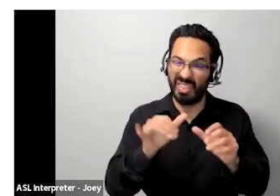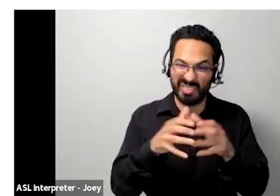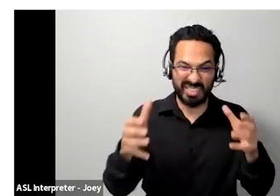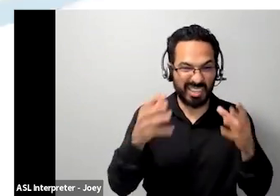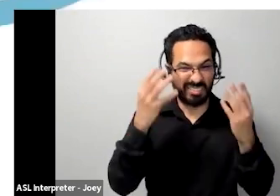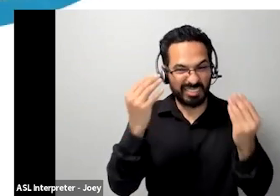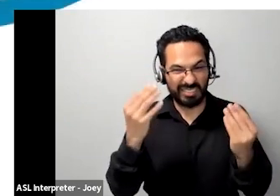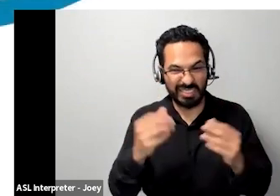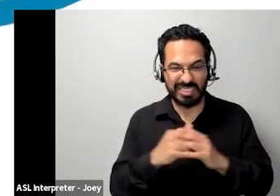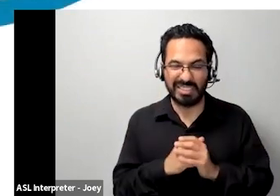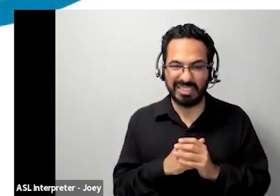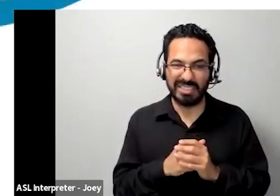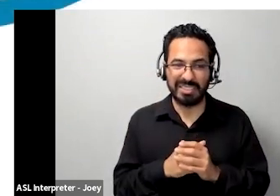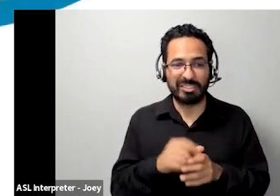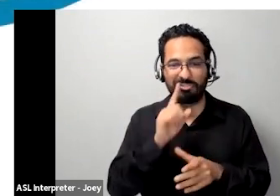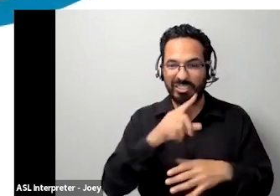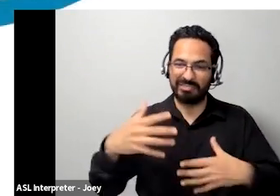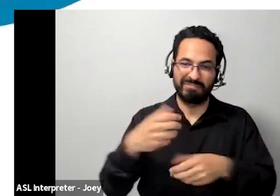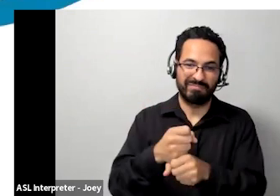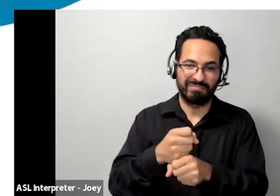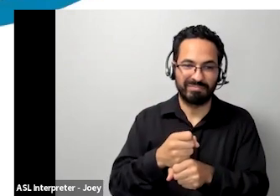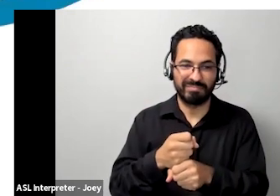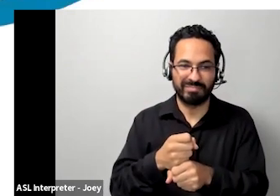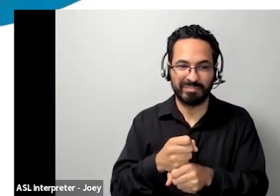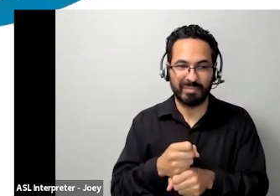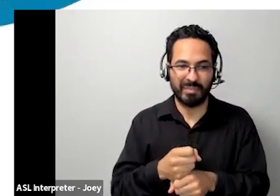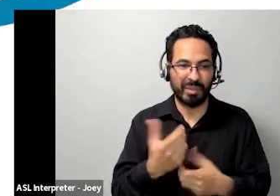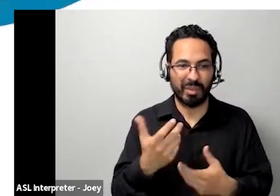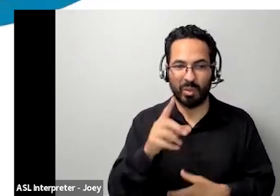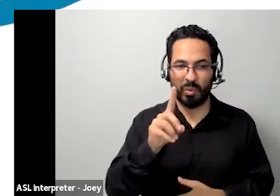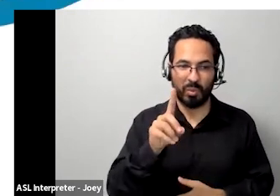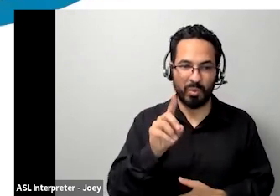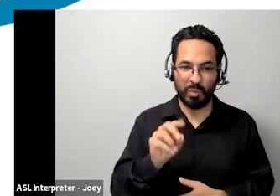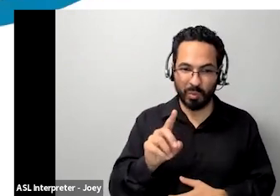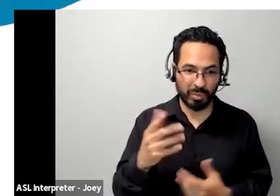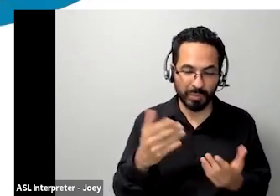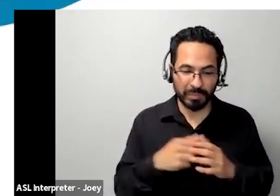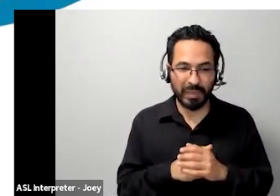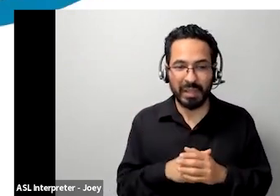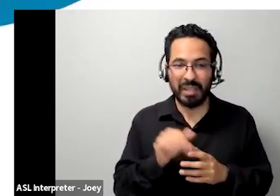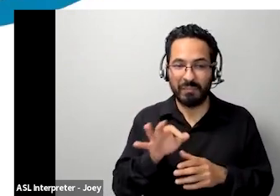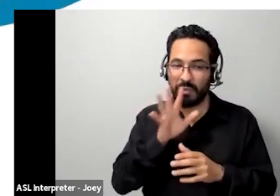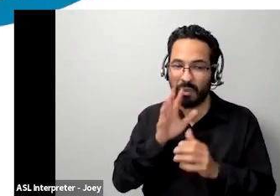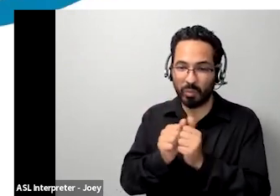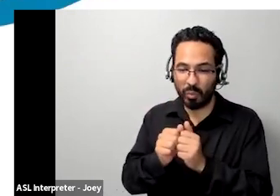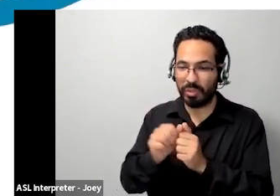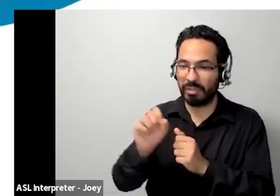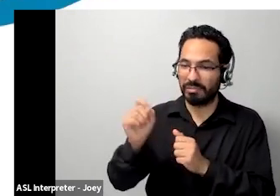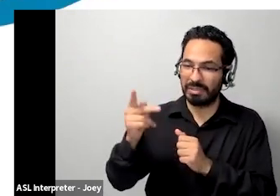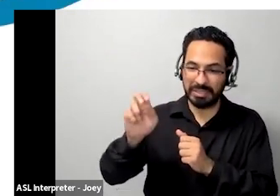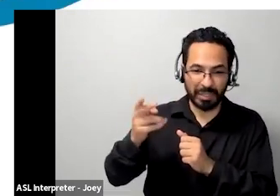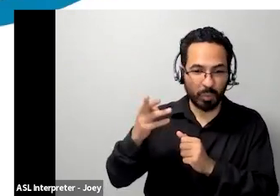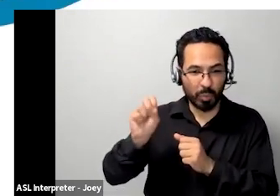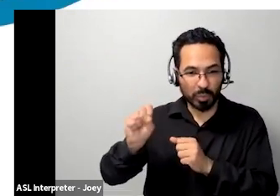information. And really, just to summarize what a 101 is, when you're talking to your stakeholders, you're building an accessibility program